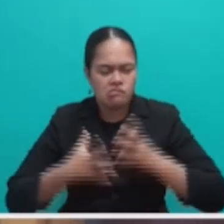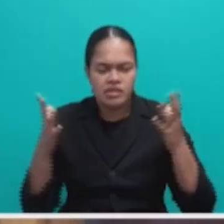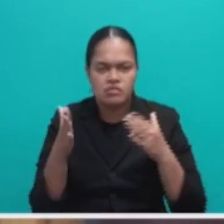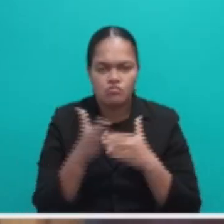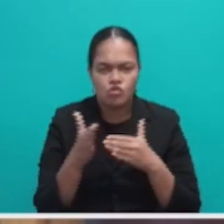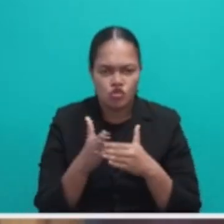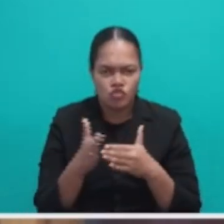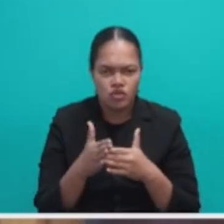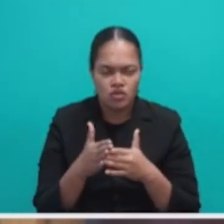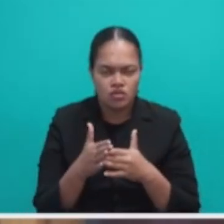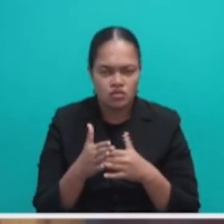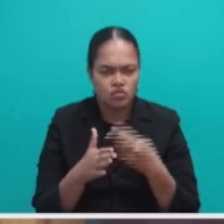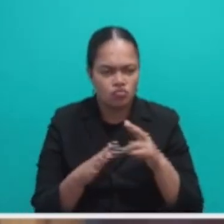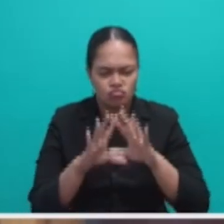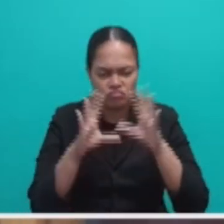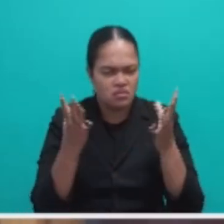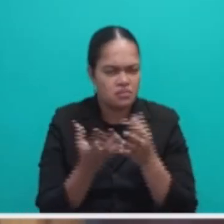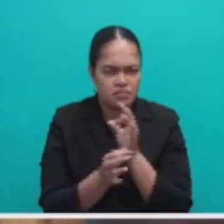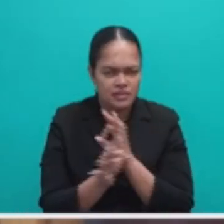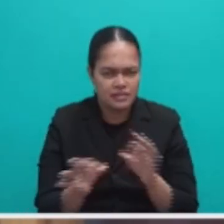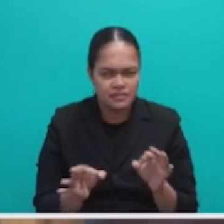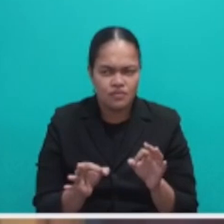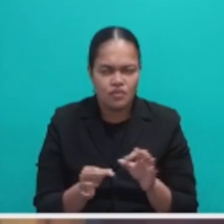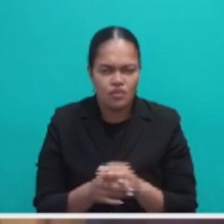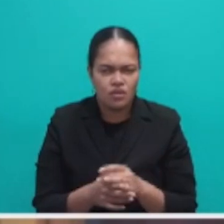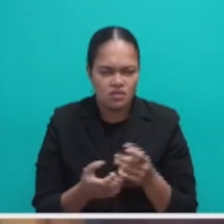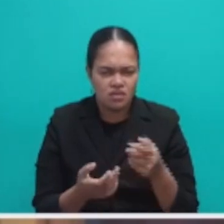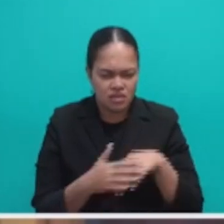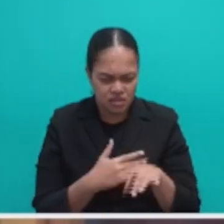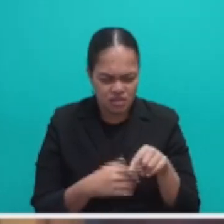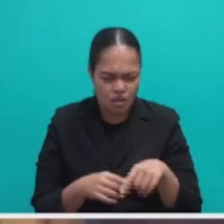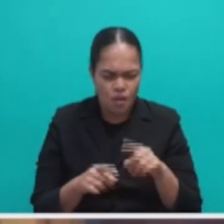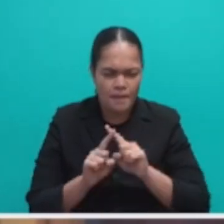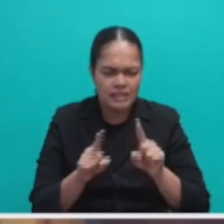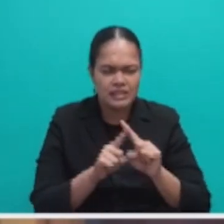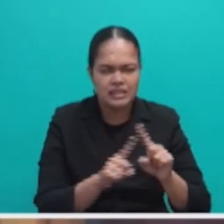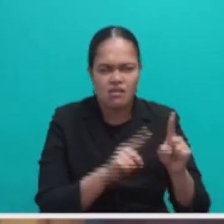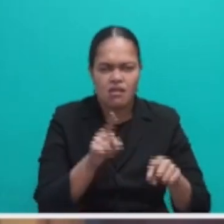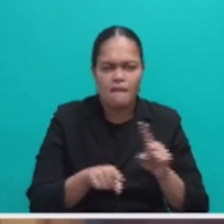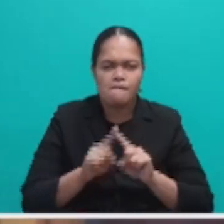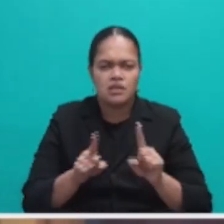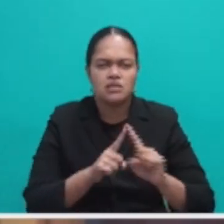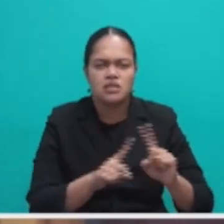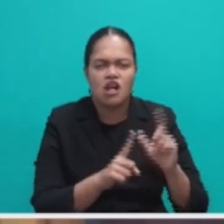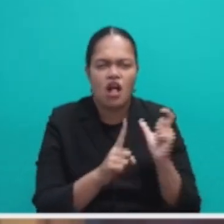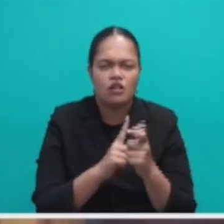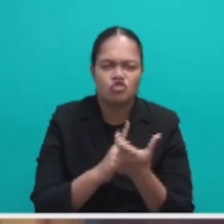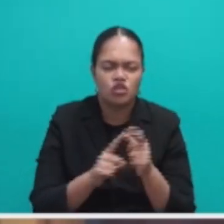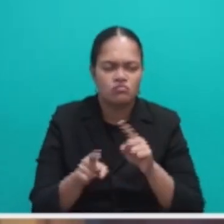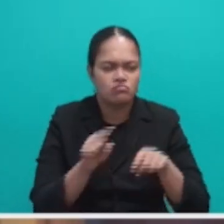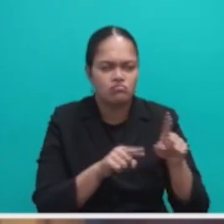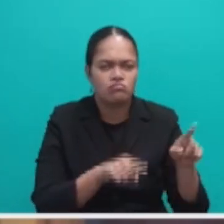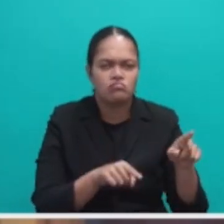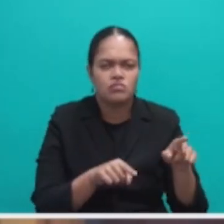to harmonious and peaceful coexistence in our multi-ethnic, multicultural, and multi-religious